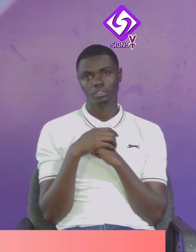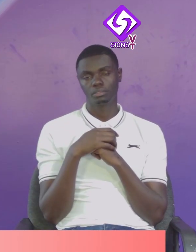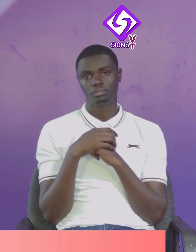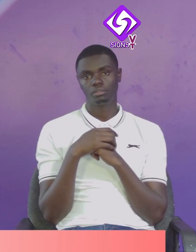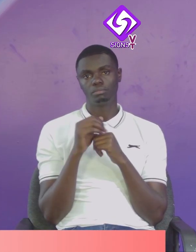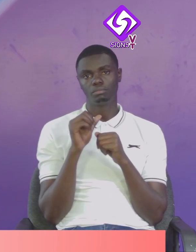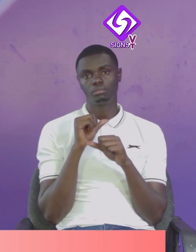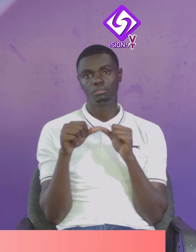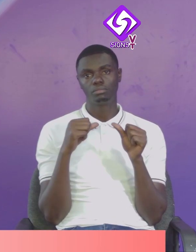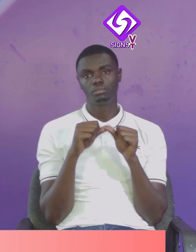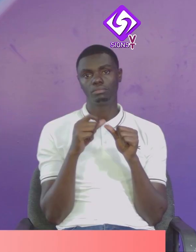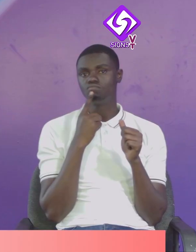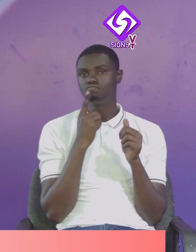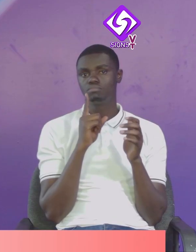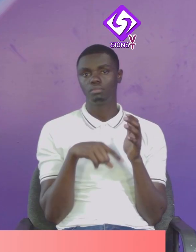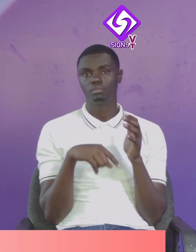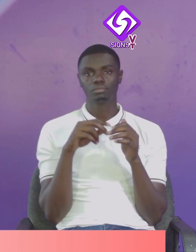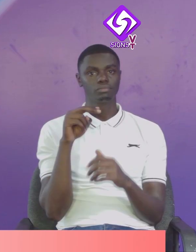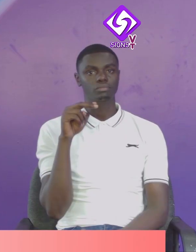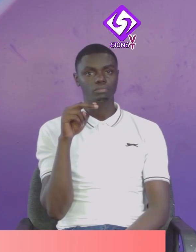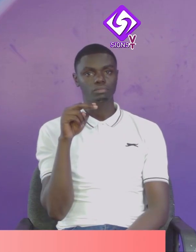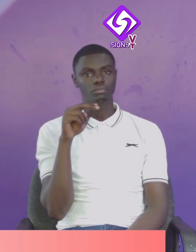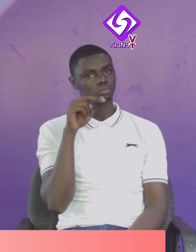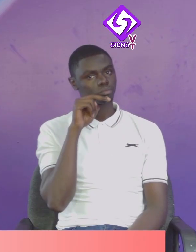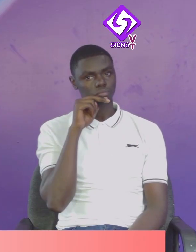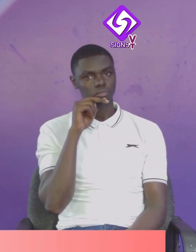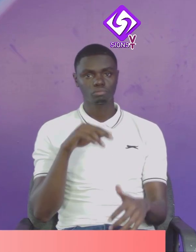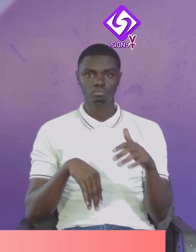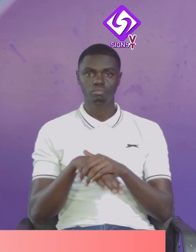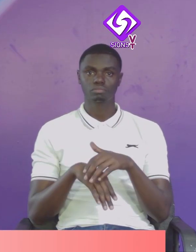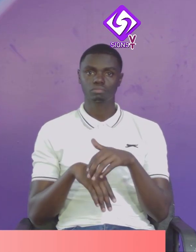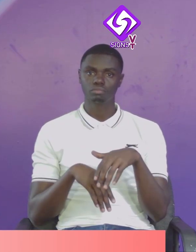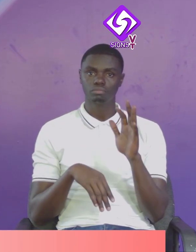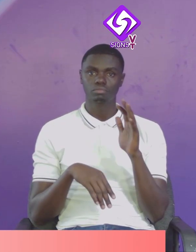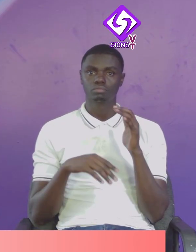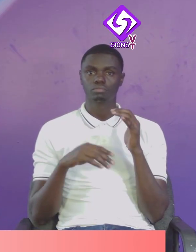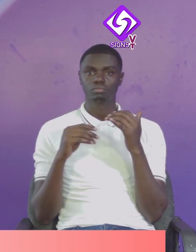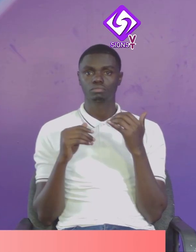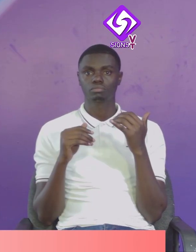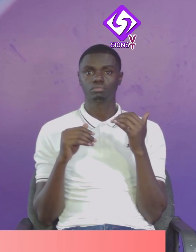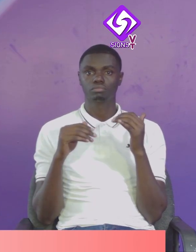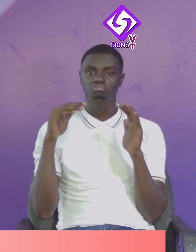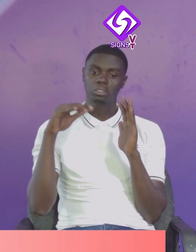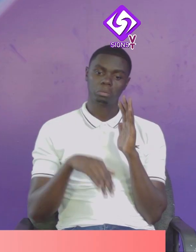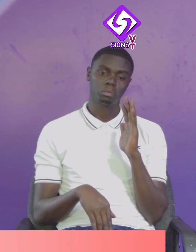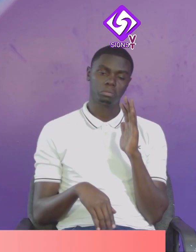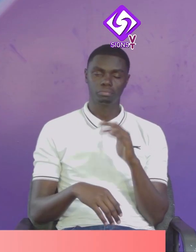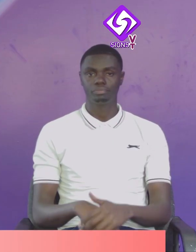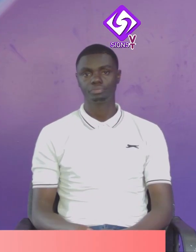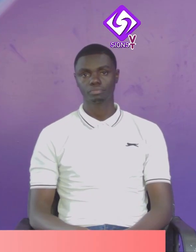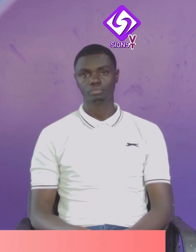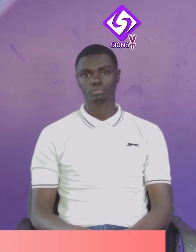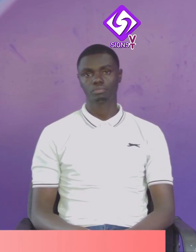of just saying Nigeria, their football, especially this time, has really gone down. Has really gone down.